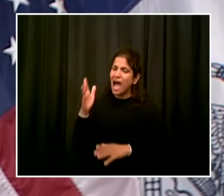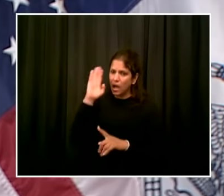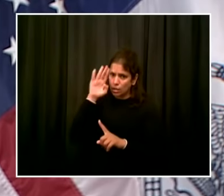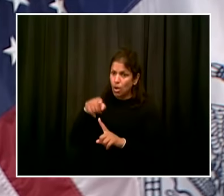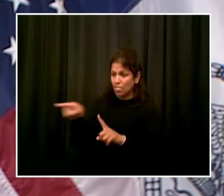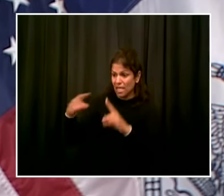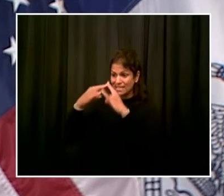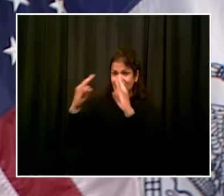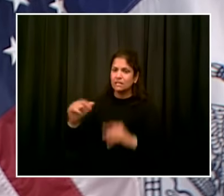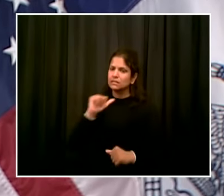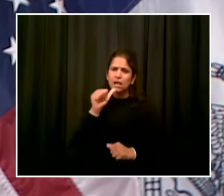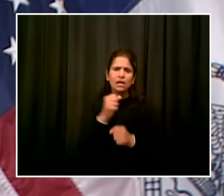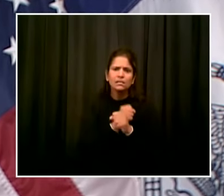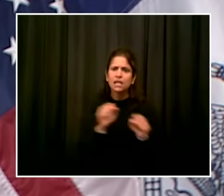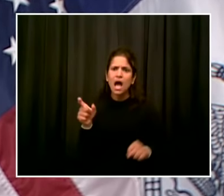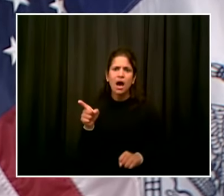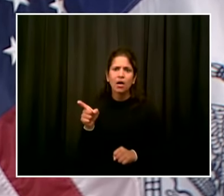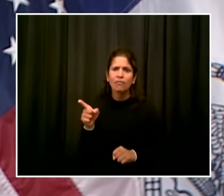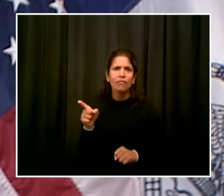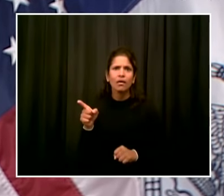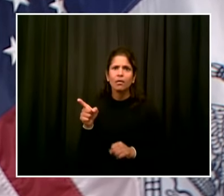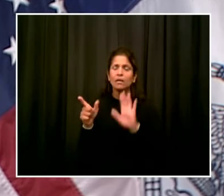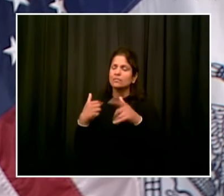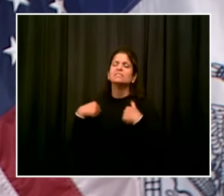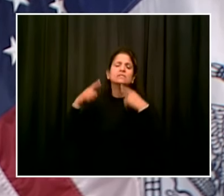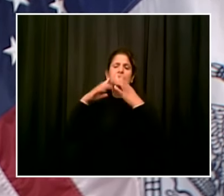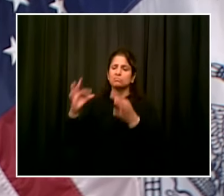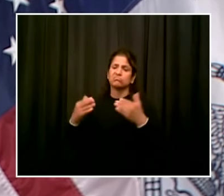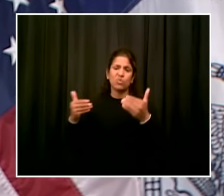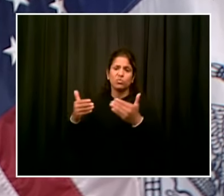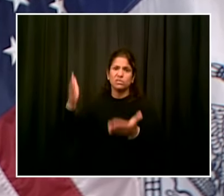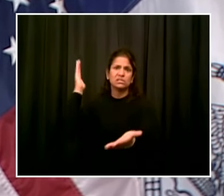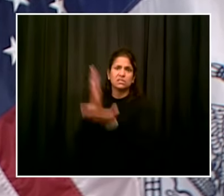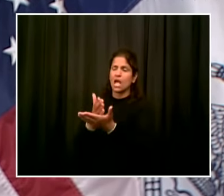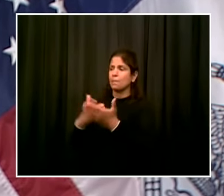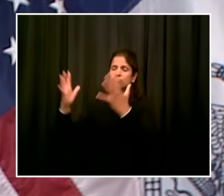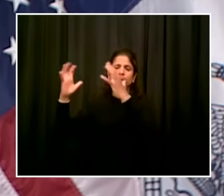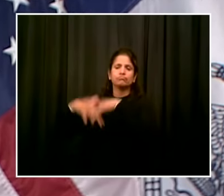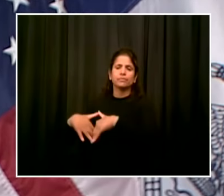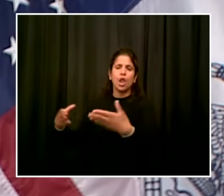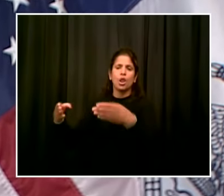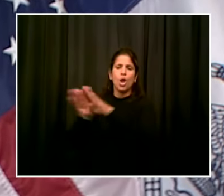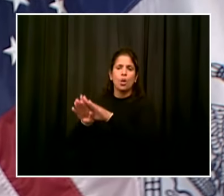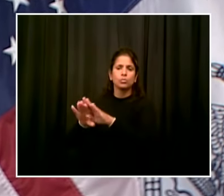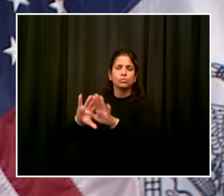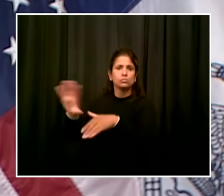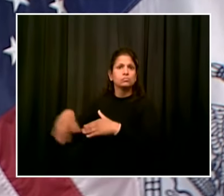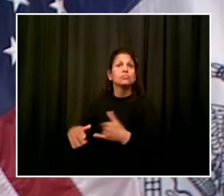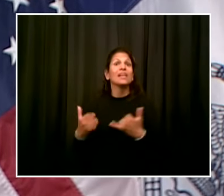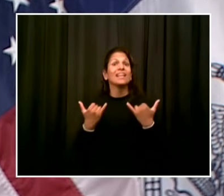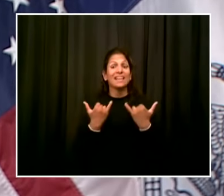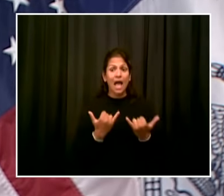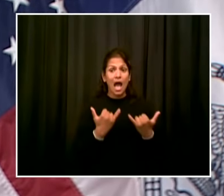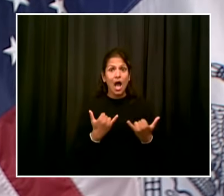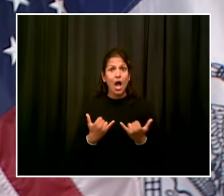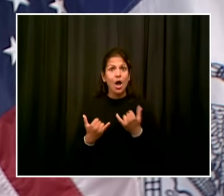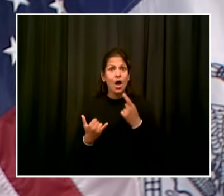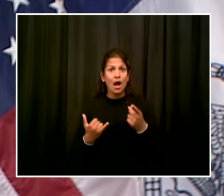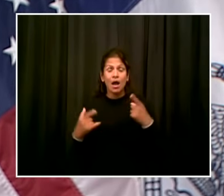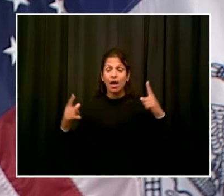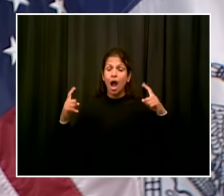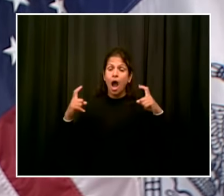and we will continue to. Here we have a complex situation because it is interconnected to the right to protest. We're balancing